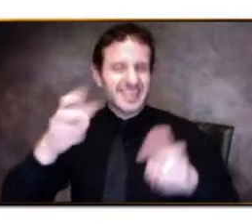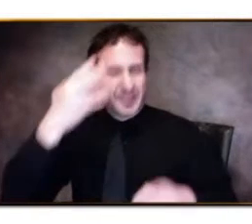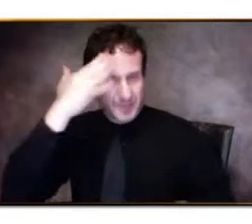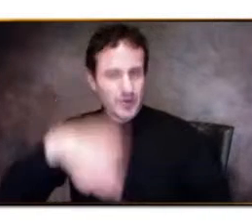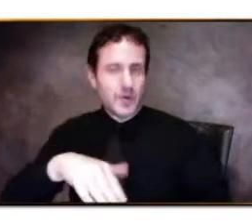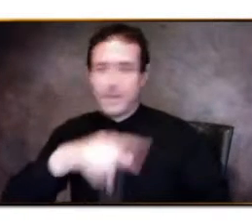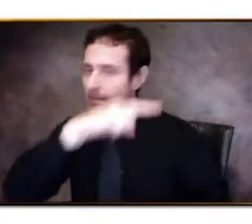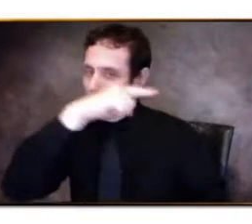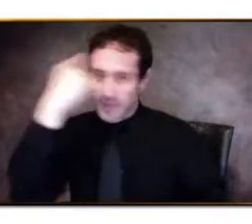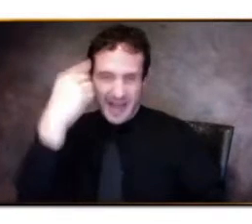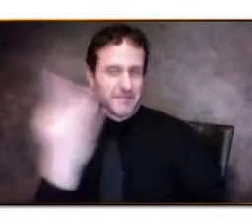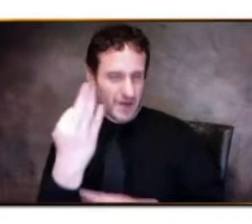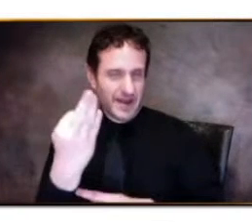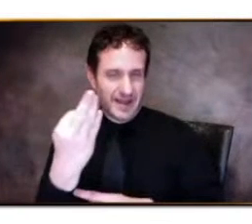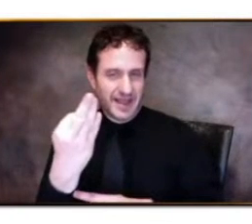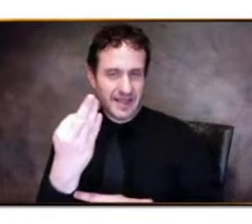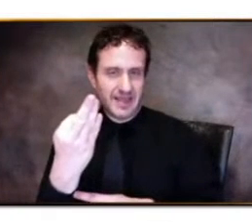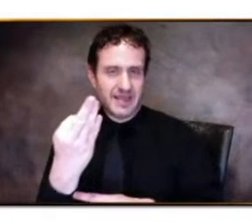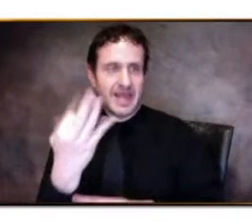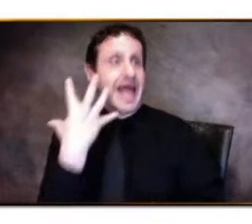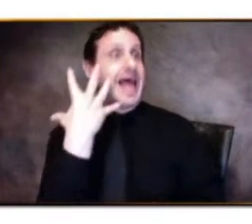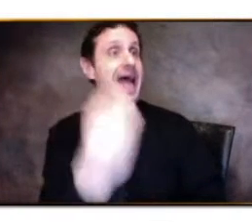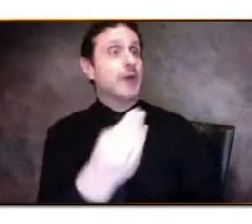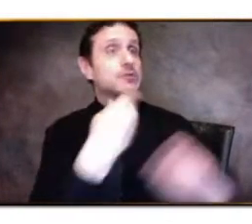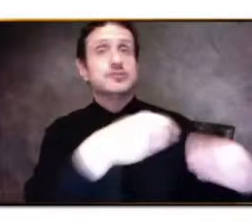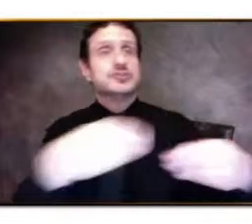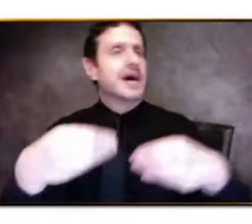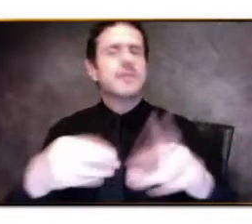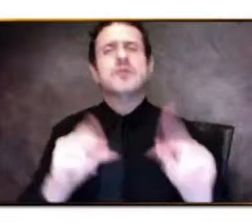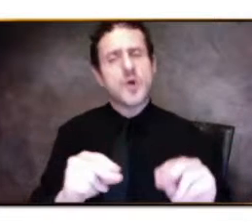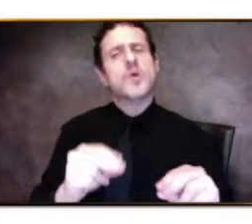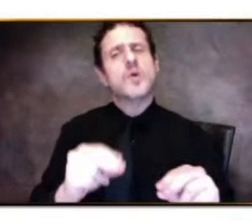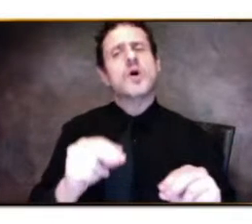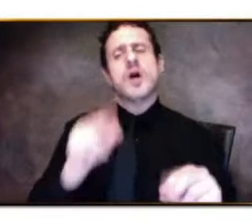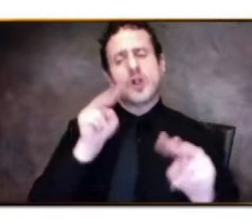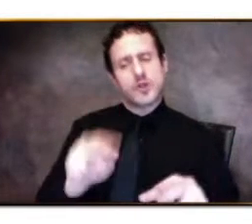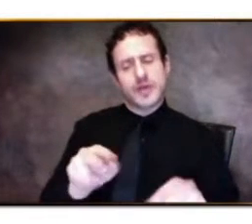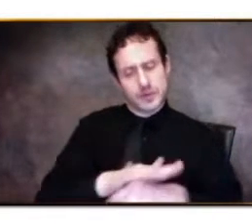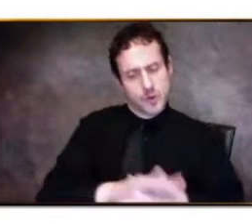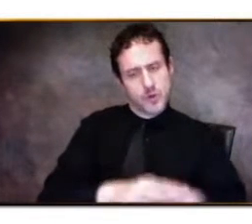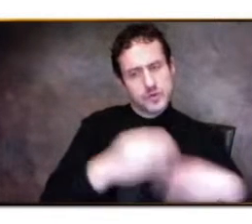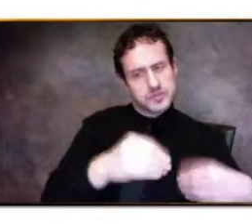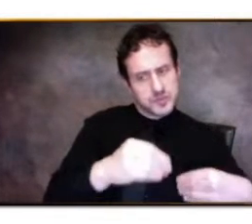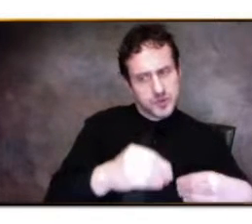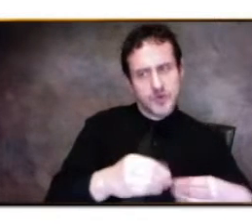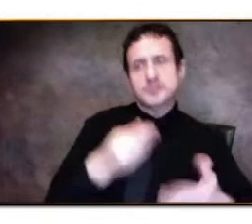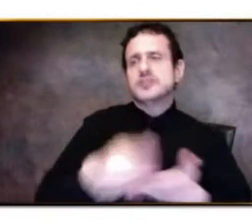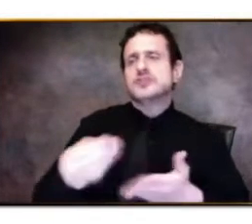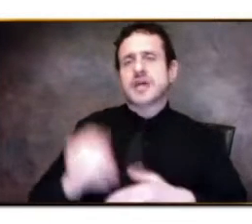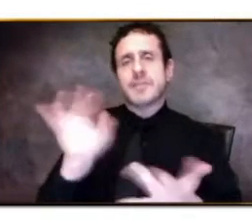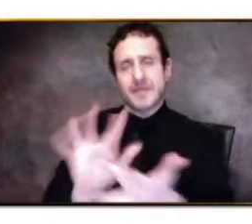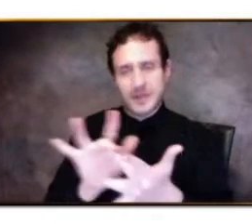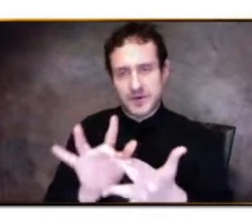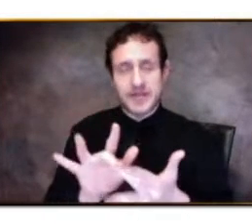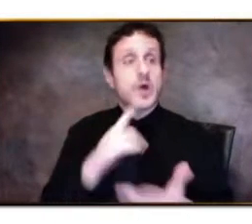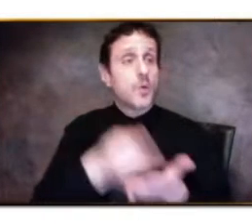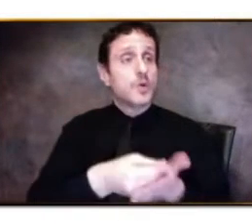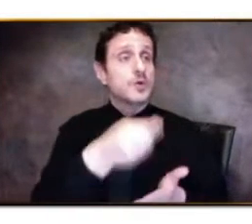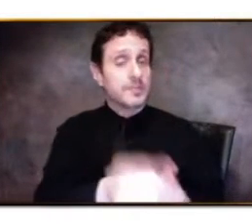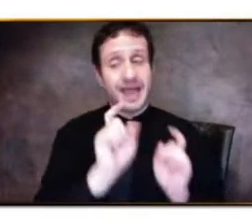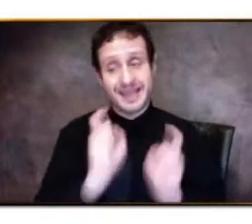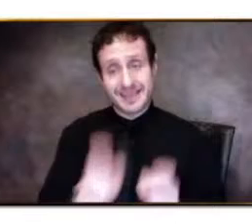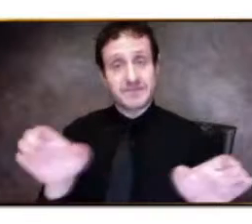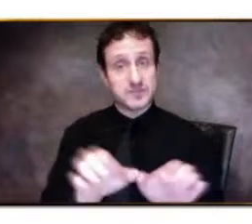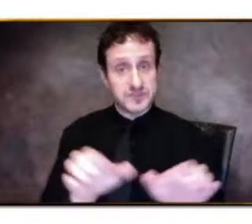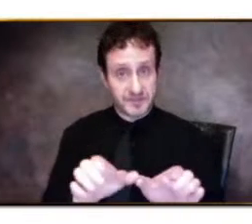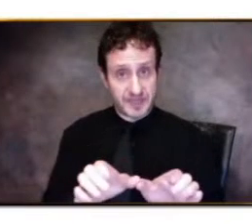stores and see if you can shop them online. And you can purchase gift certificates from your favorite stores and give it as a gift to be used in the